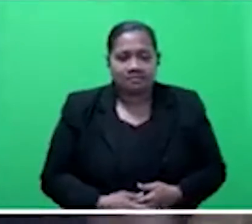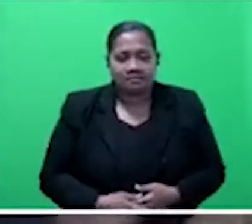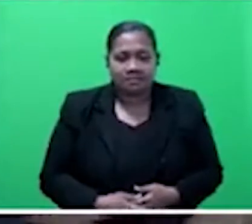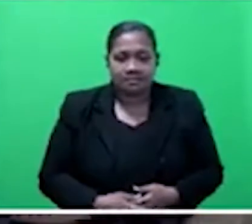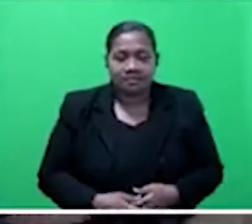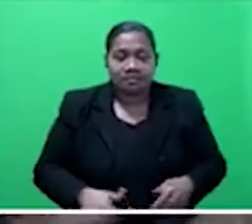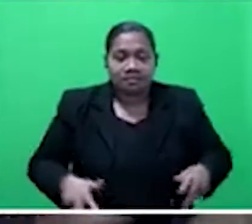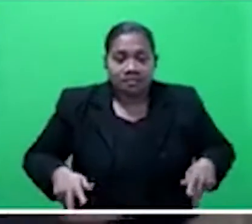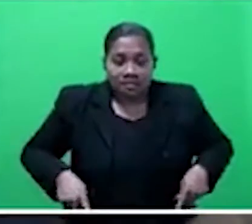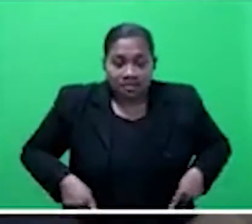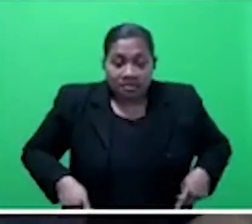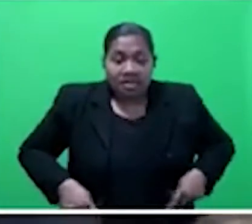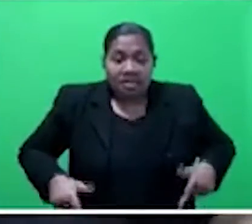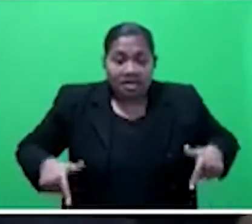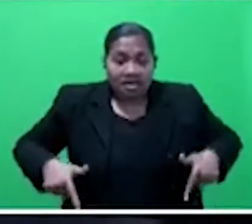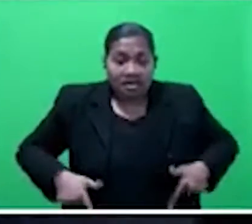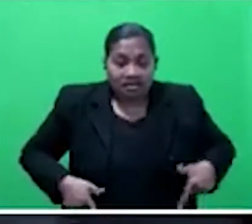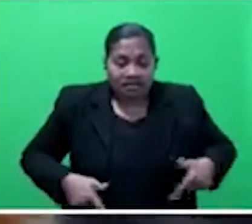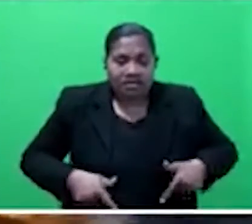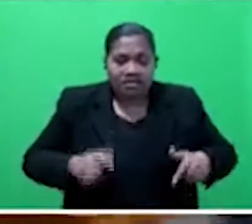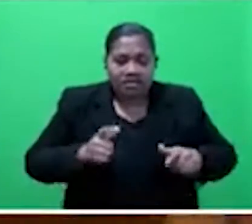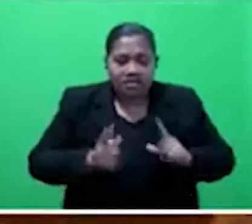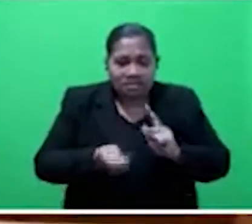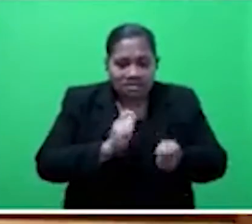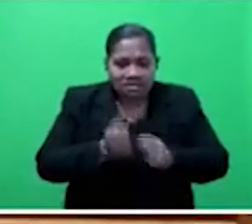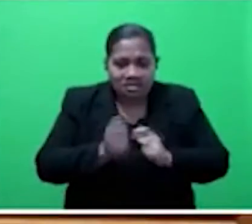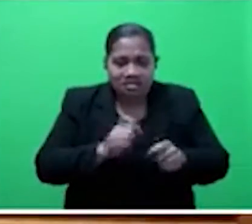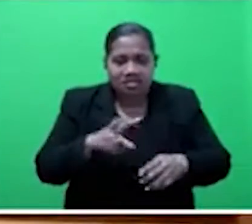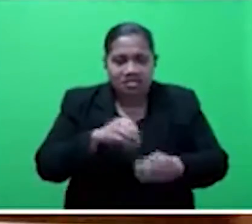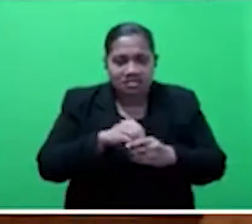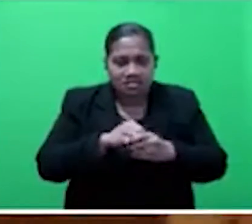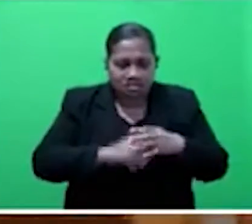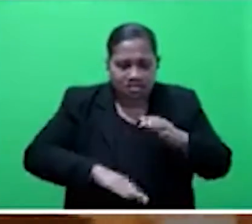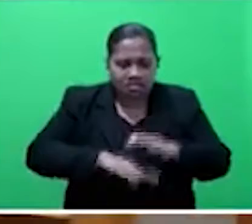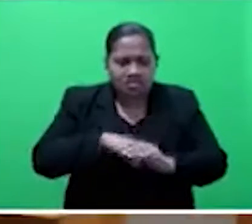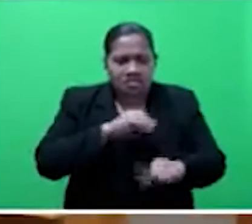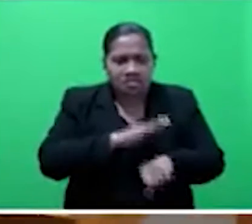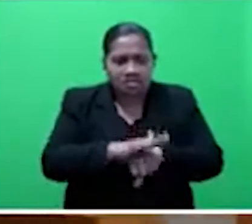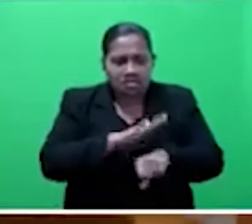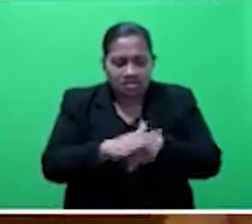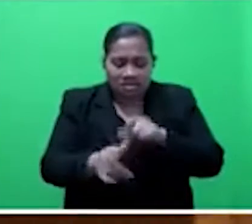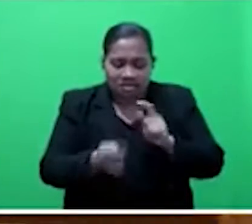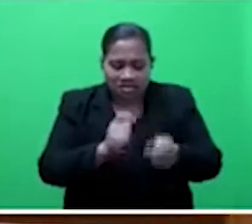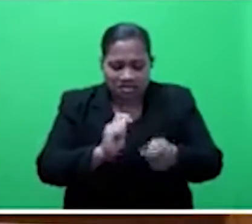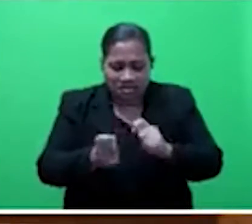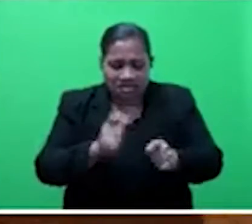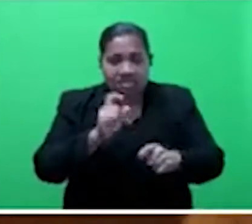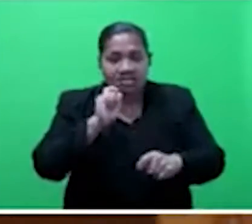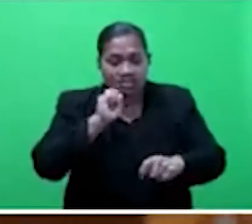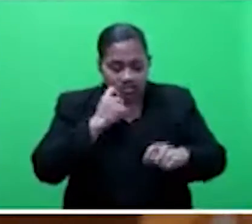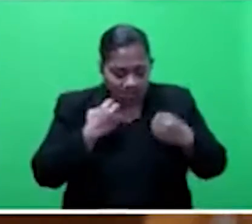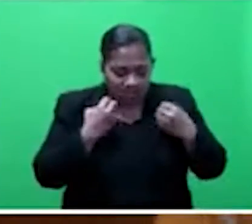liver functional tests, including full blood count tests, will also be available through this scheme.